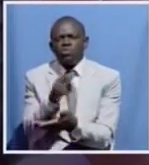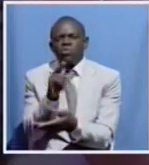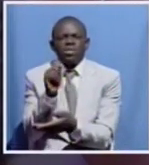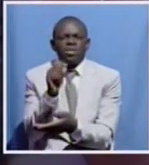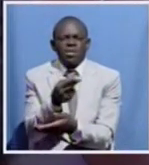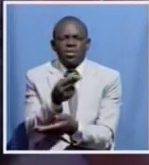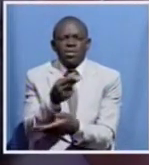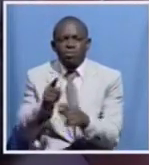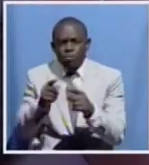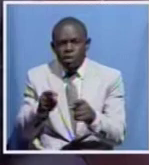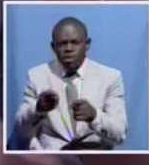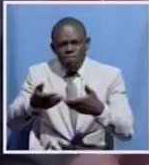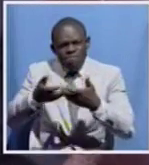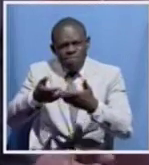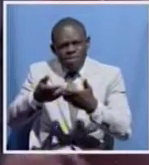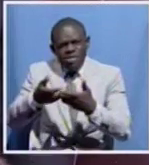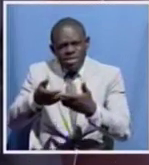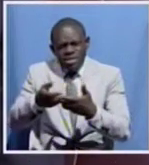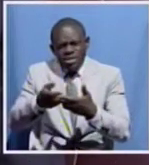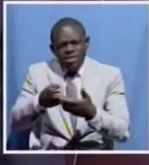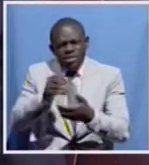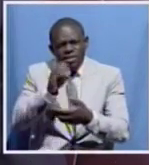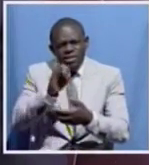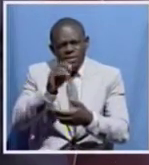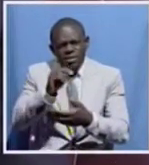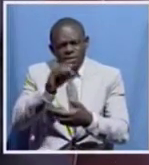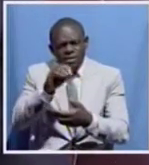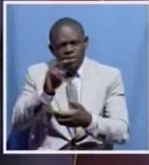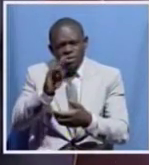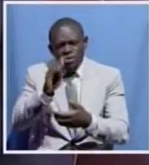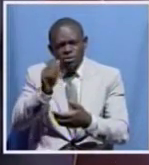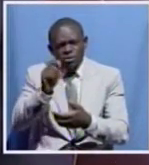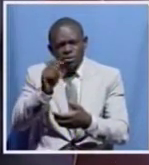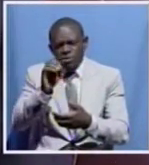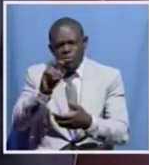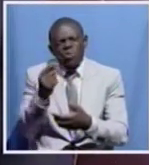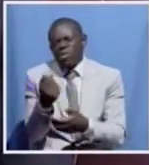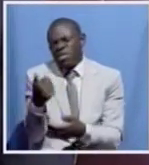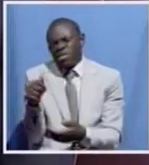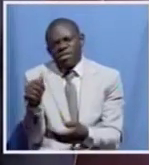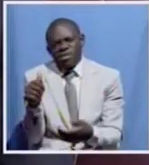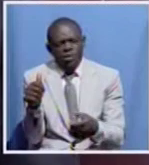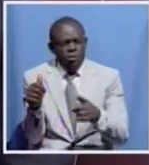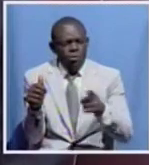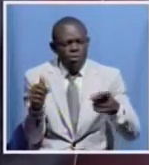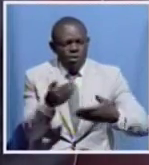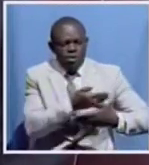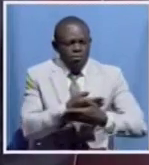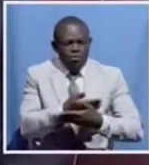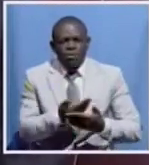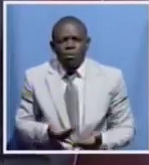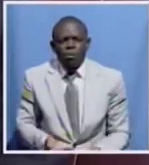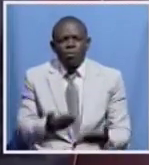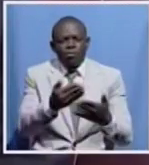10 incubators, which is unacceptable. And the doctors there who give their day in a